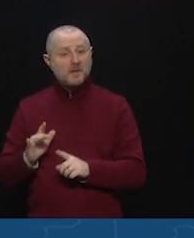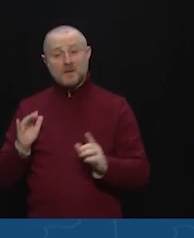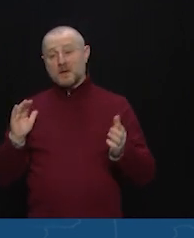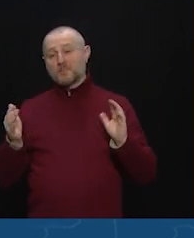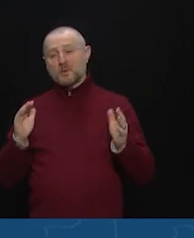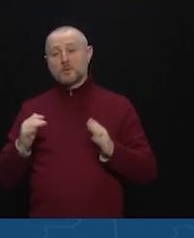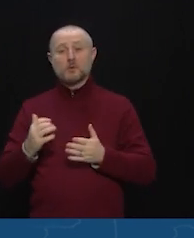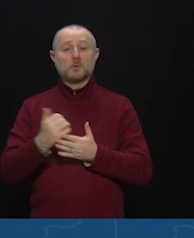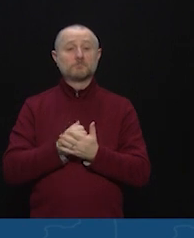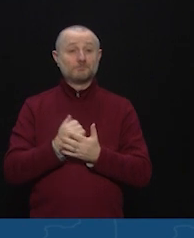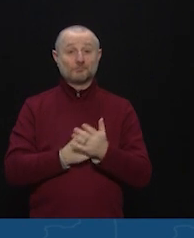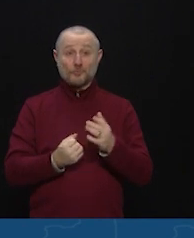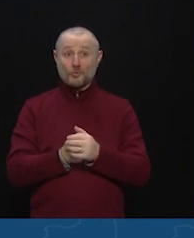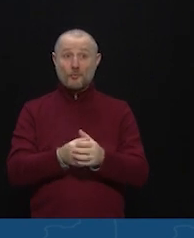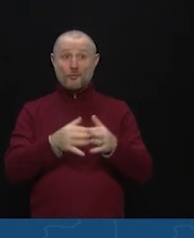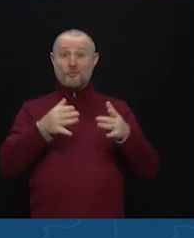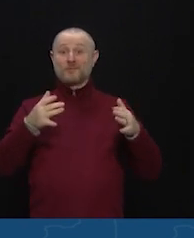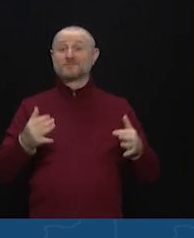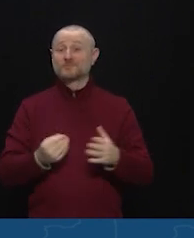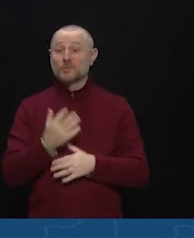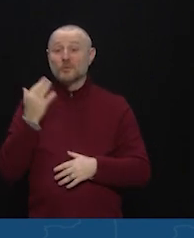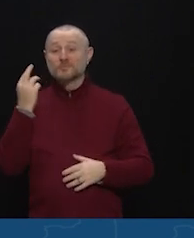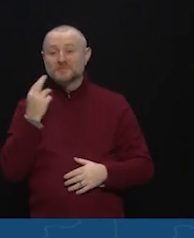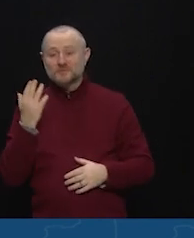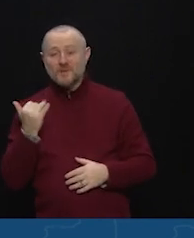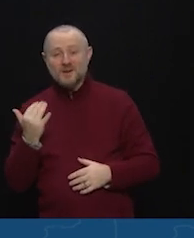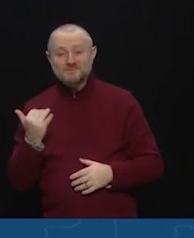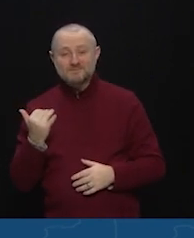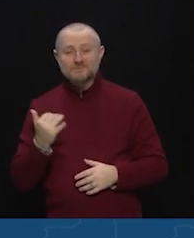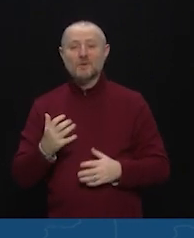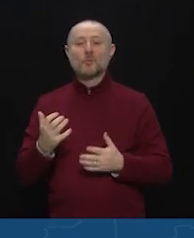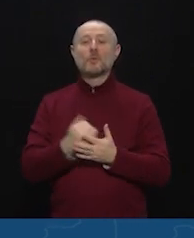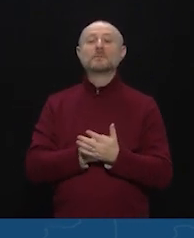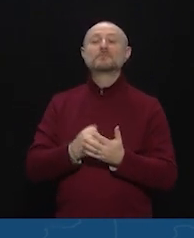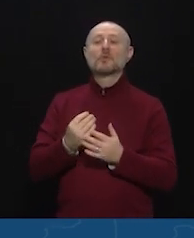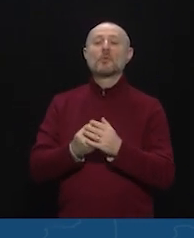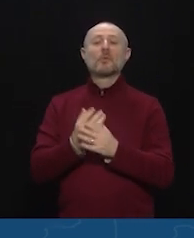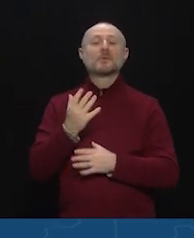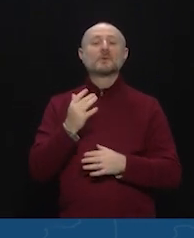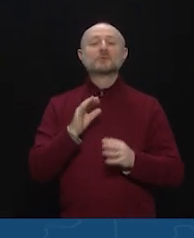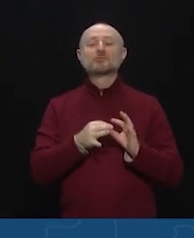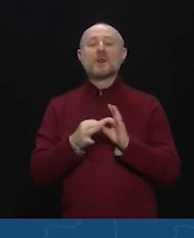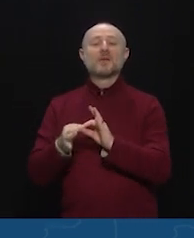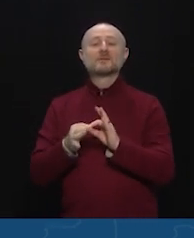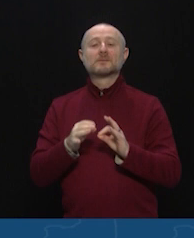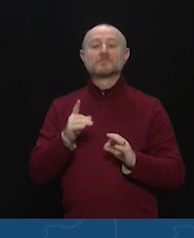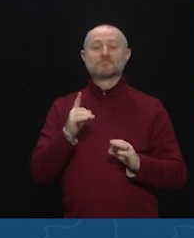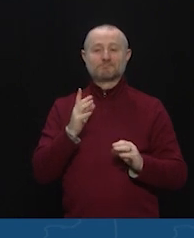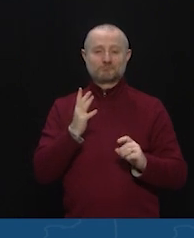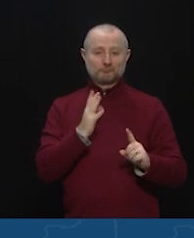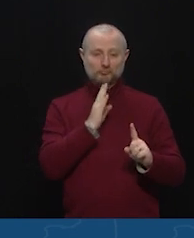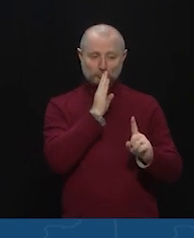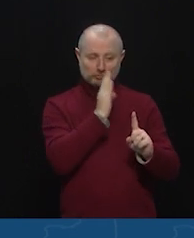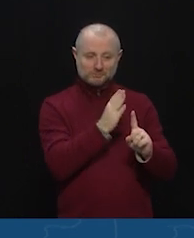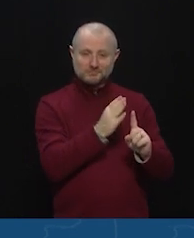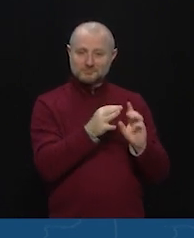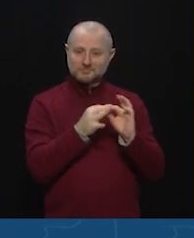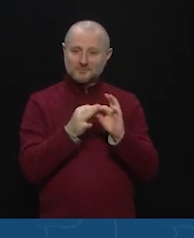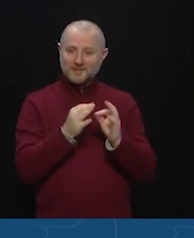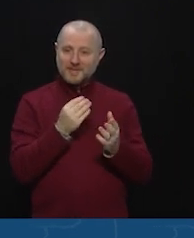we're seeing, and that's largely because the wage growth is directly related to the financial